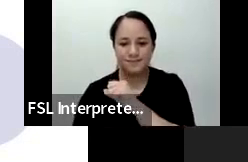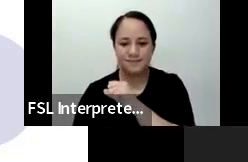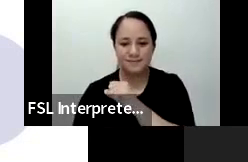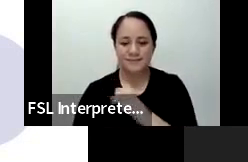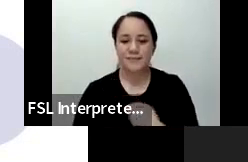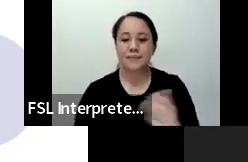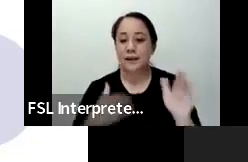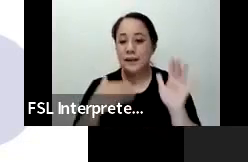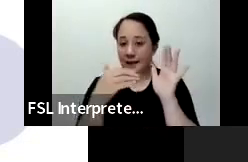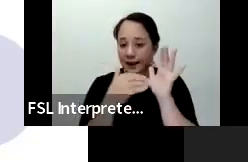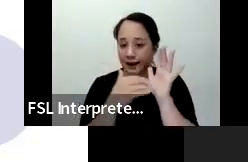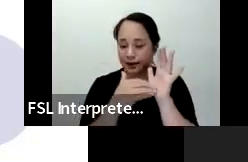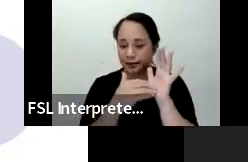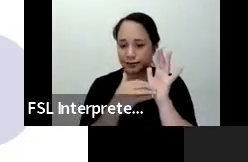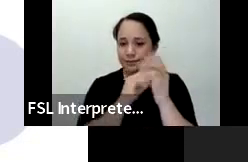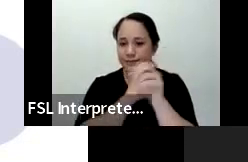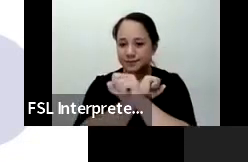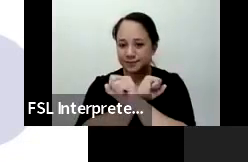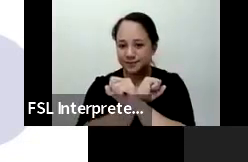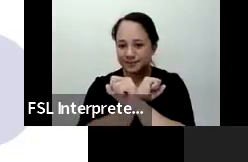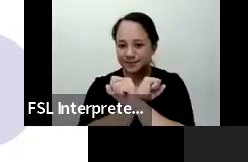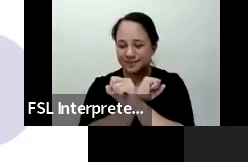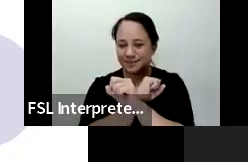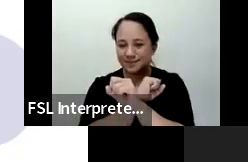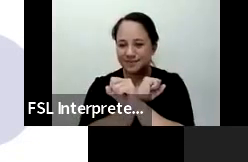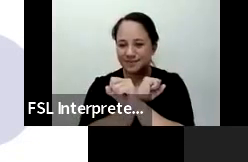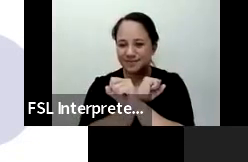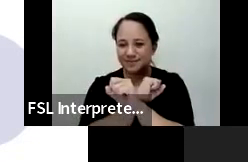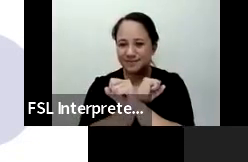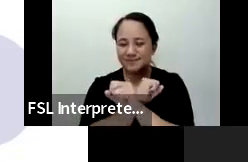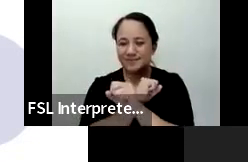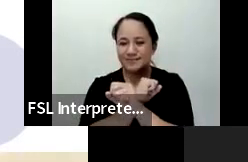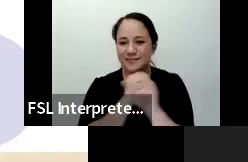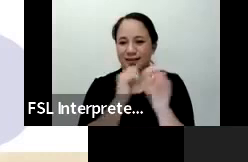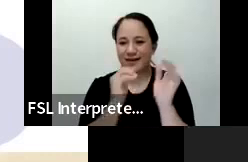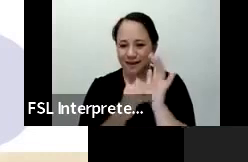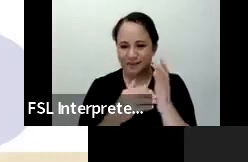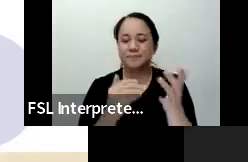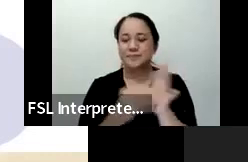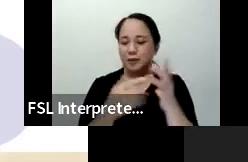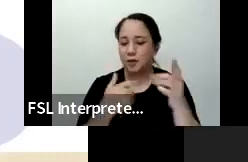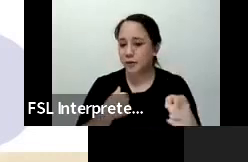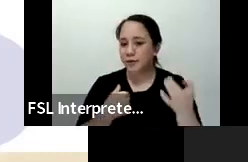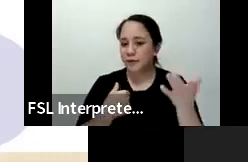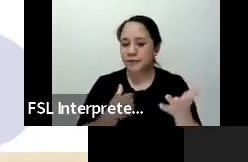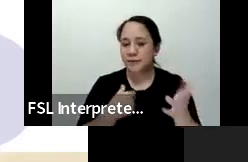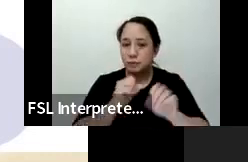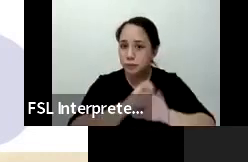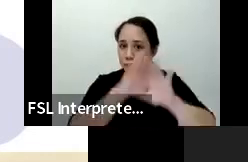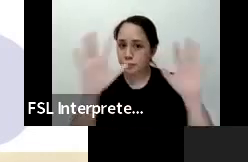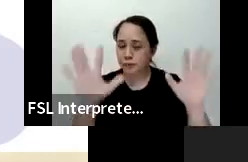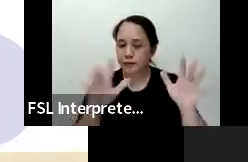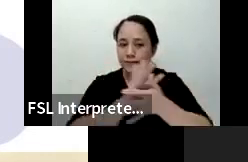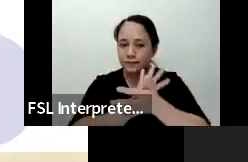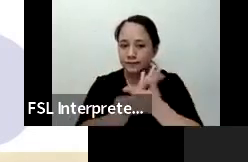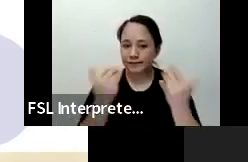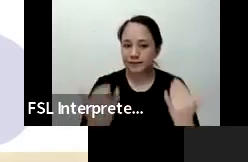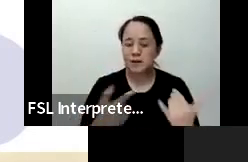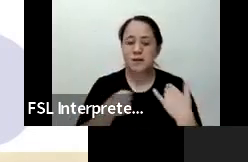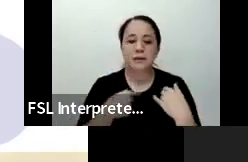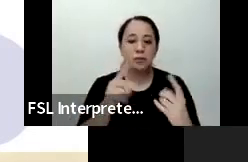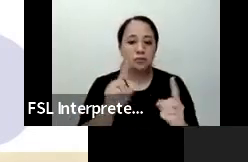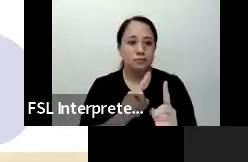Again, amplifying the current experience that we have right now. So one can also look at